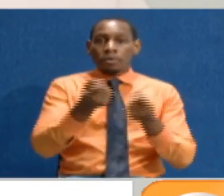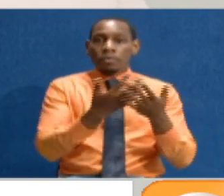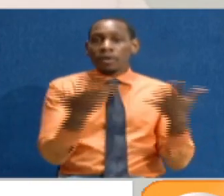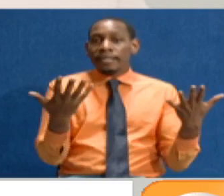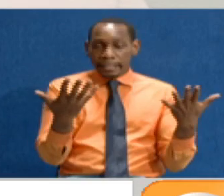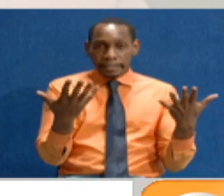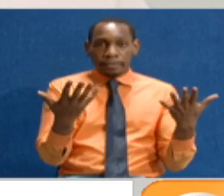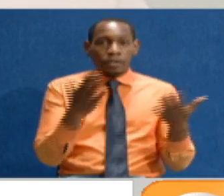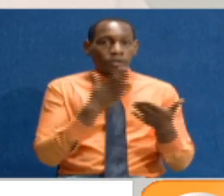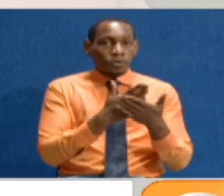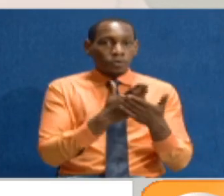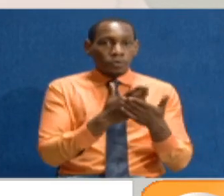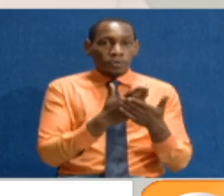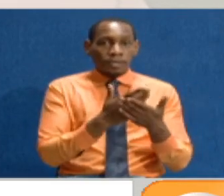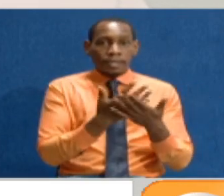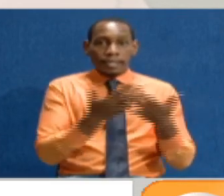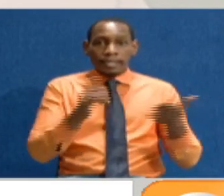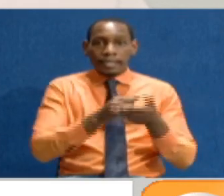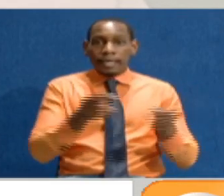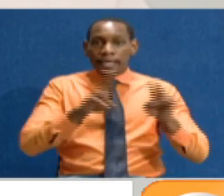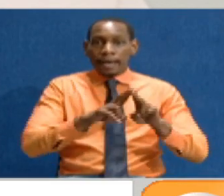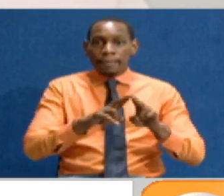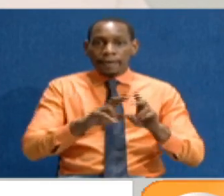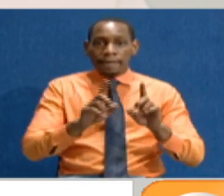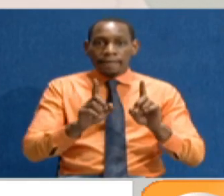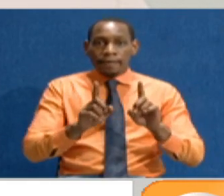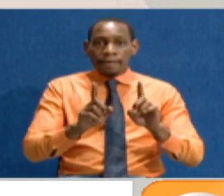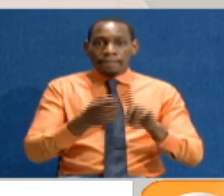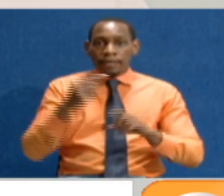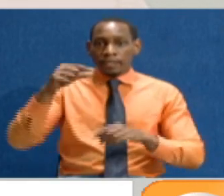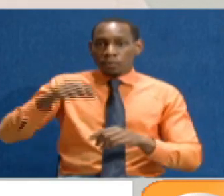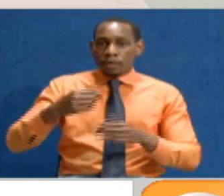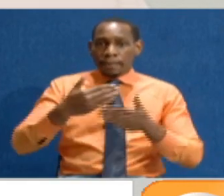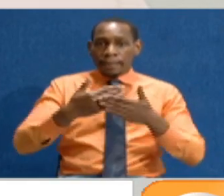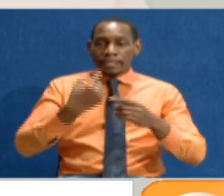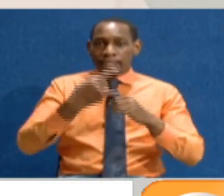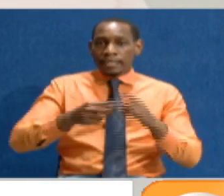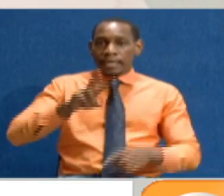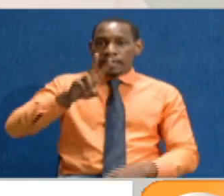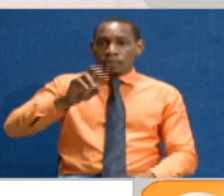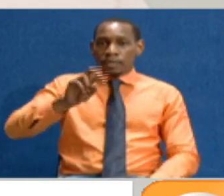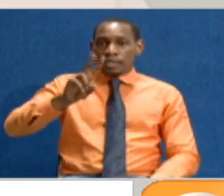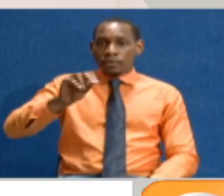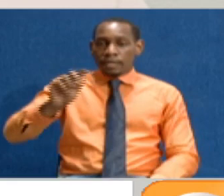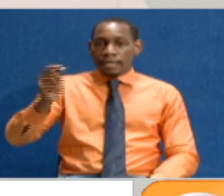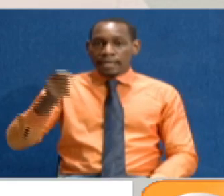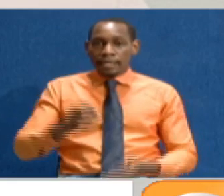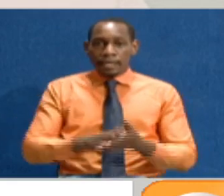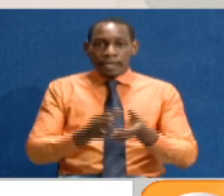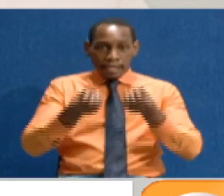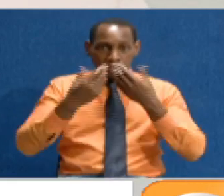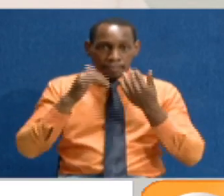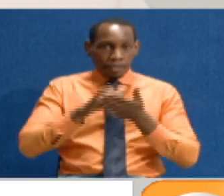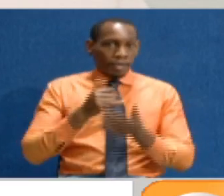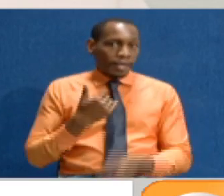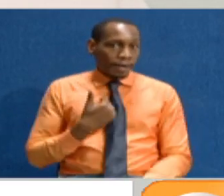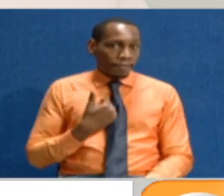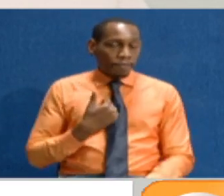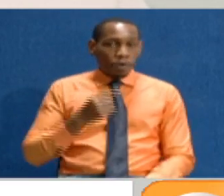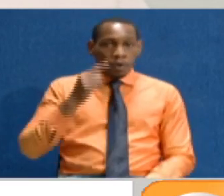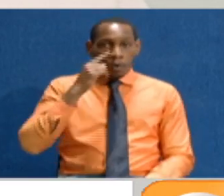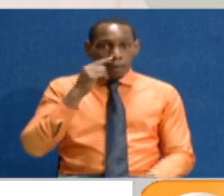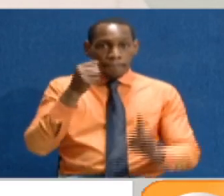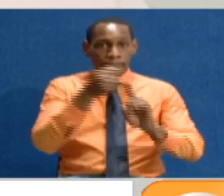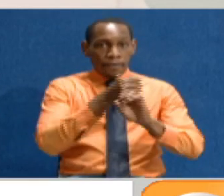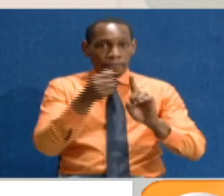things. As a matter of fact, one of the things that happened in the first quarter of last year in 2020 in Kenya, through the data that we have, was that